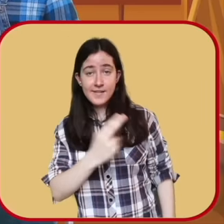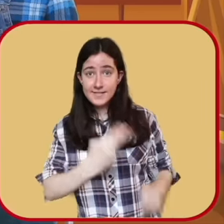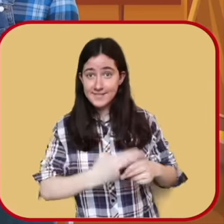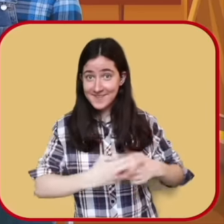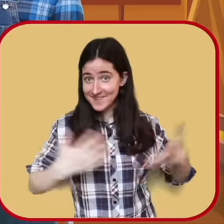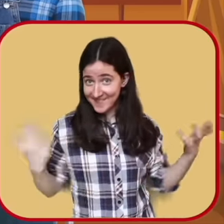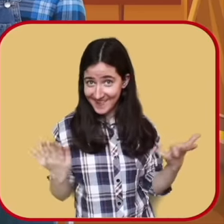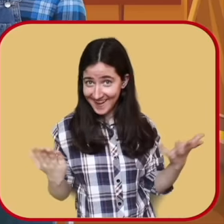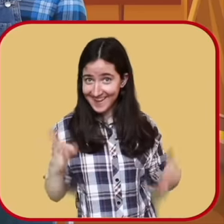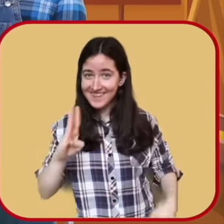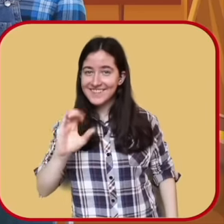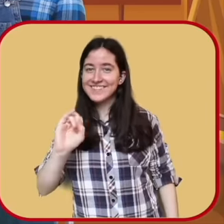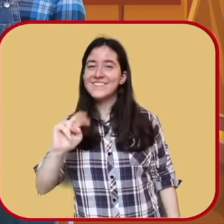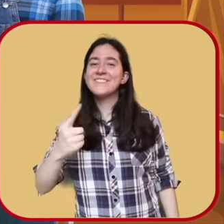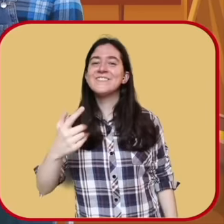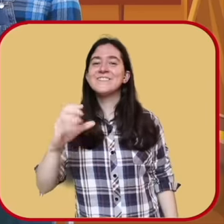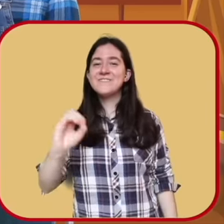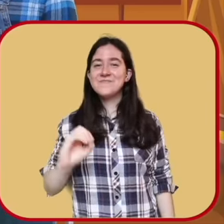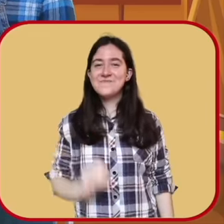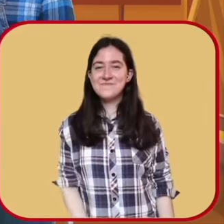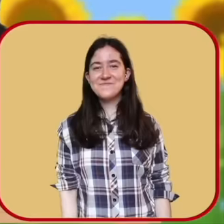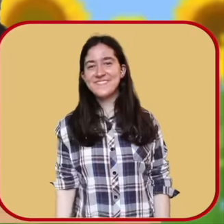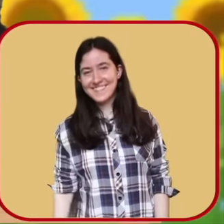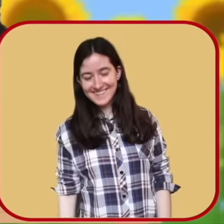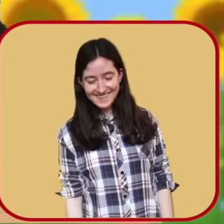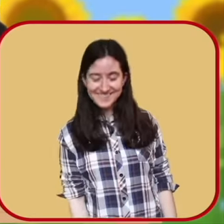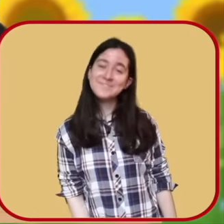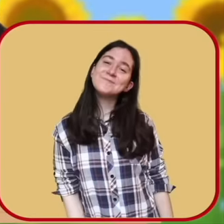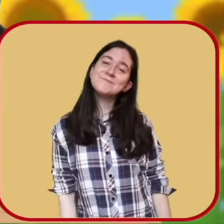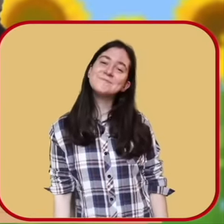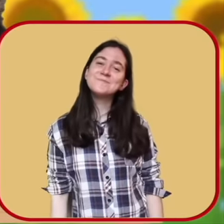G-O, and Bingo was his name.